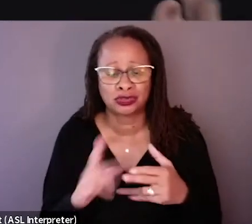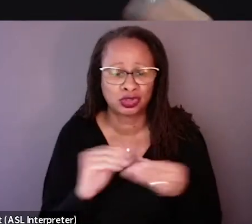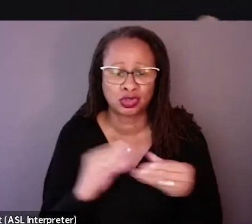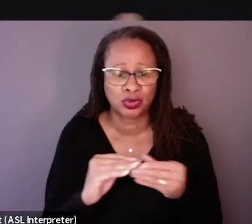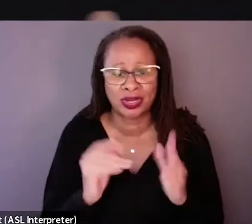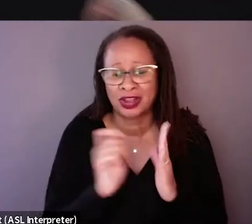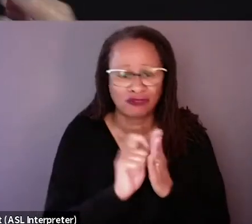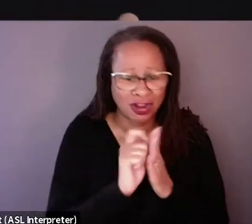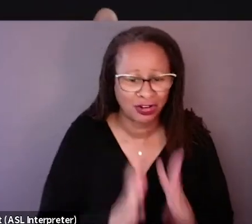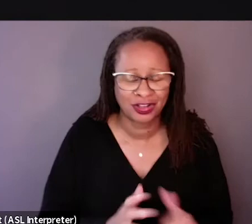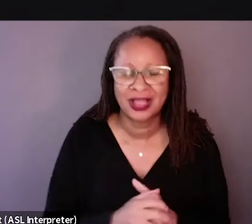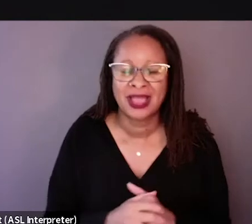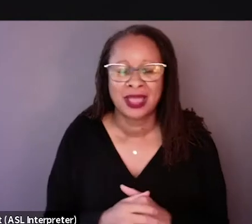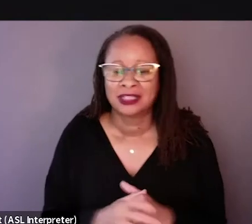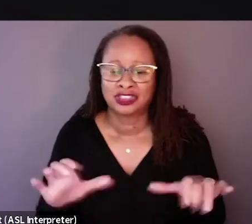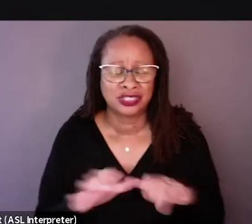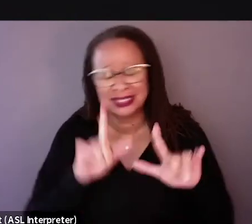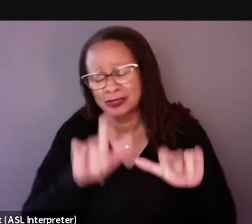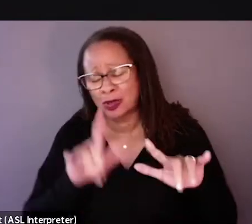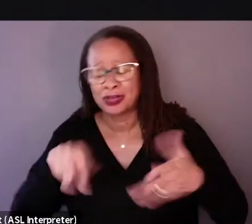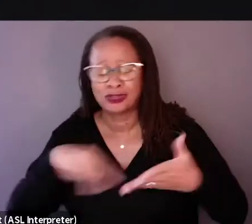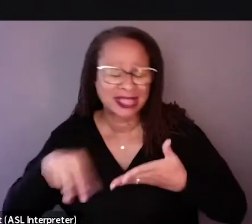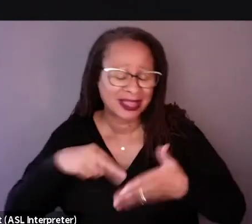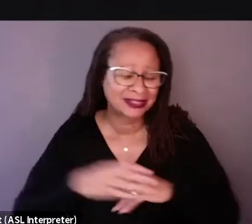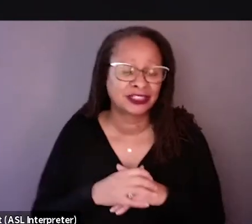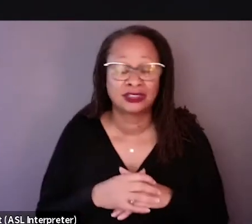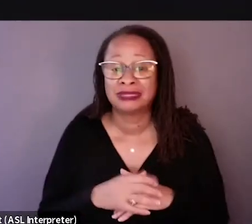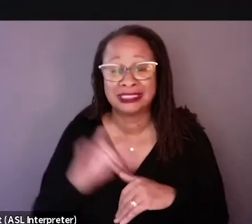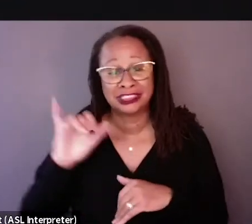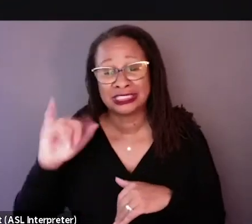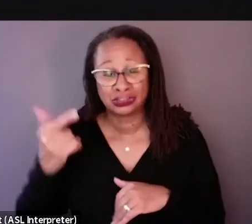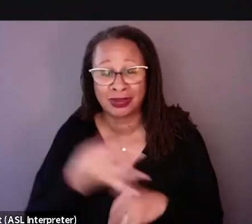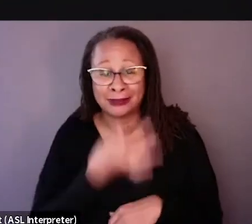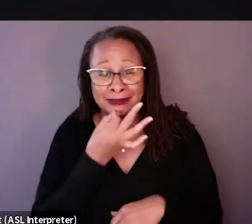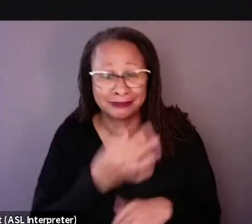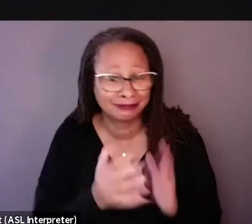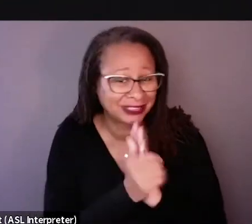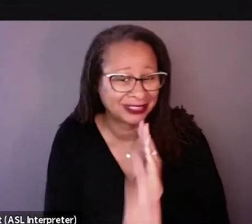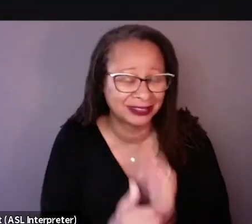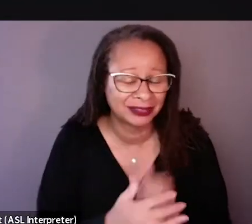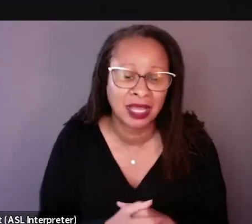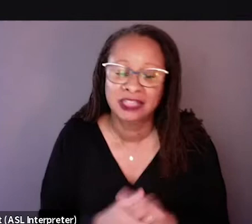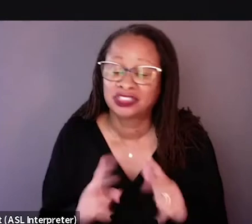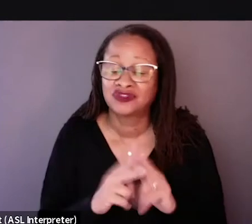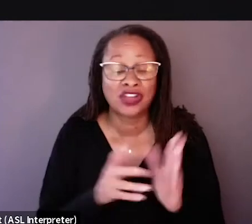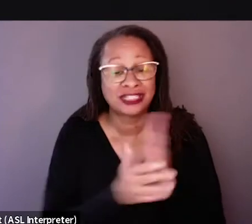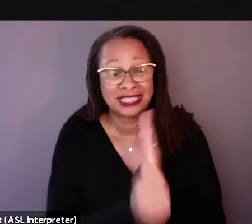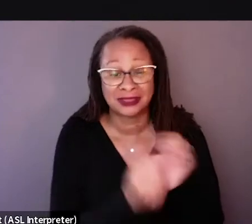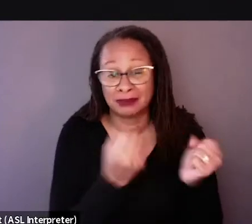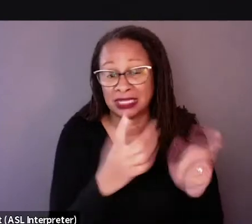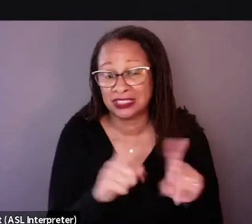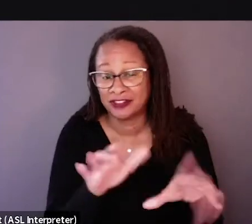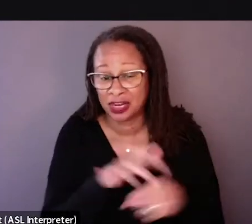does experimental dance. But she's truly talented in so many ways. And I feel like she